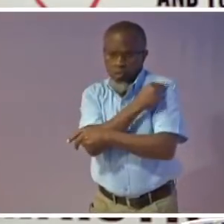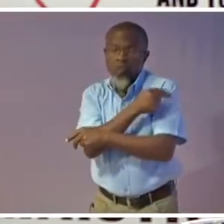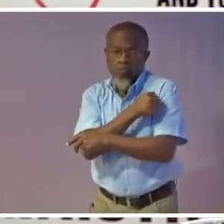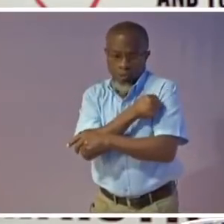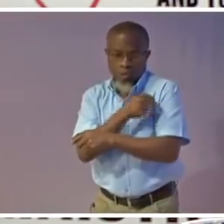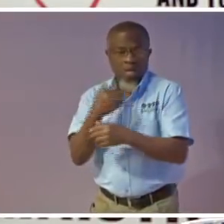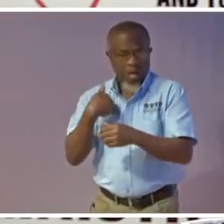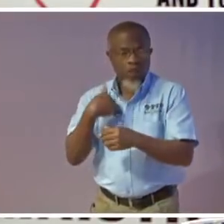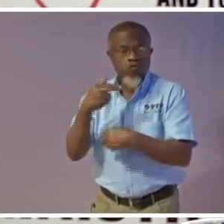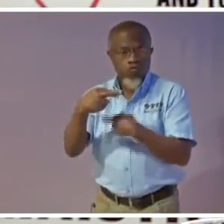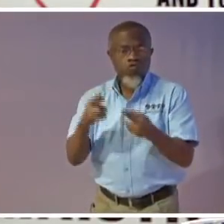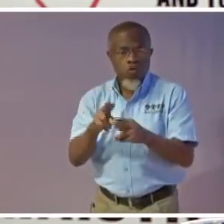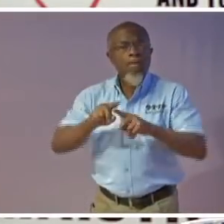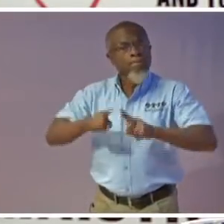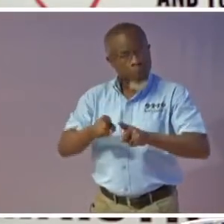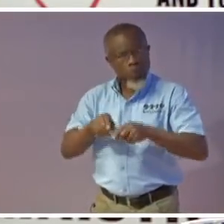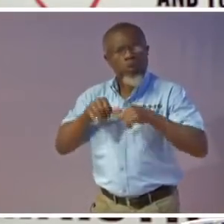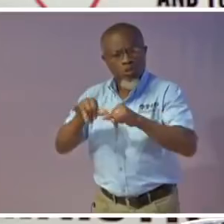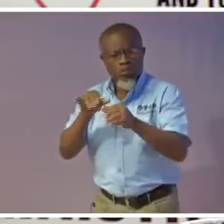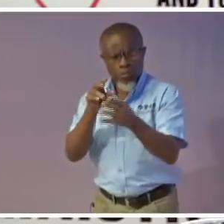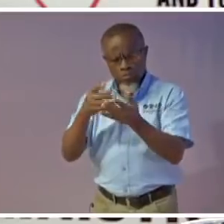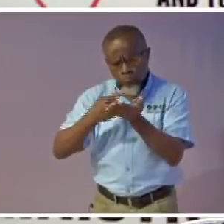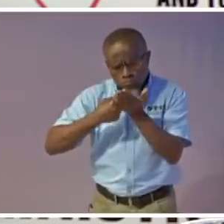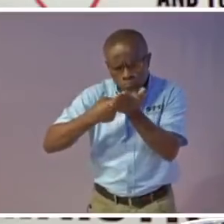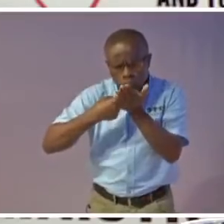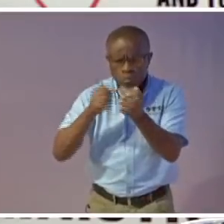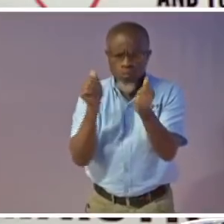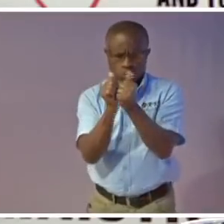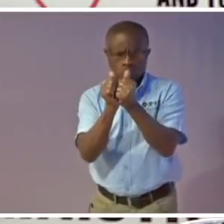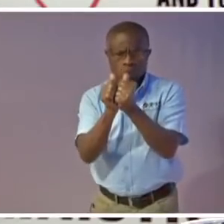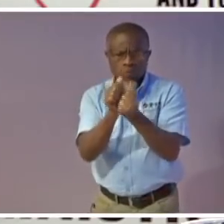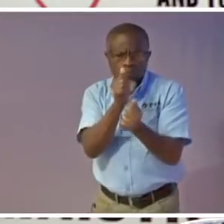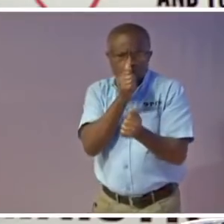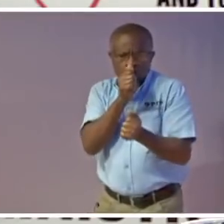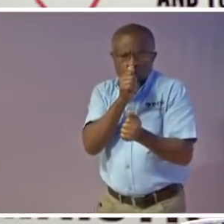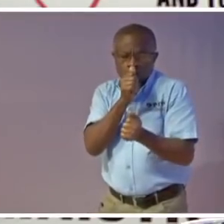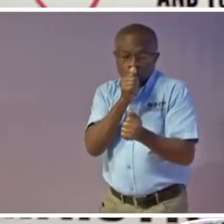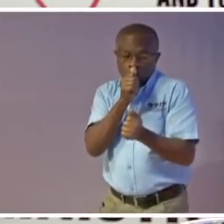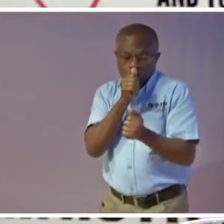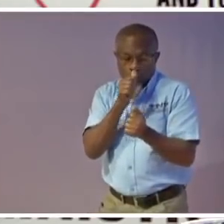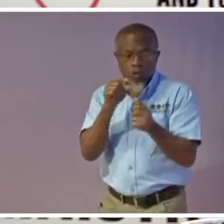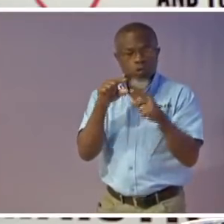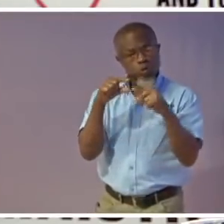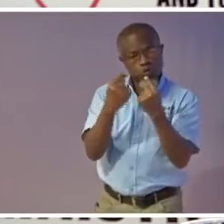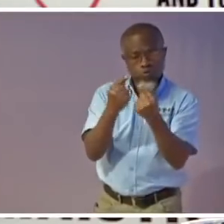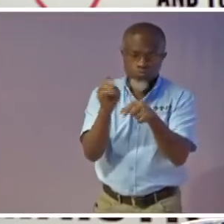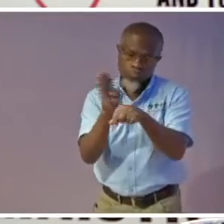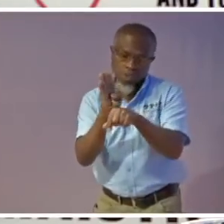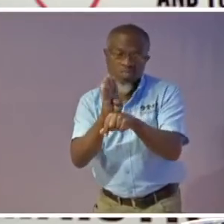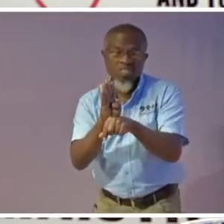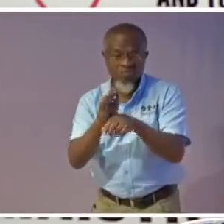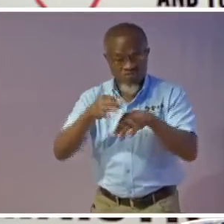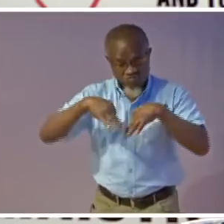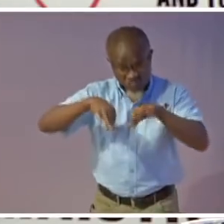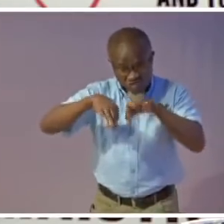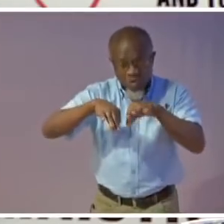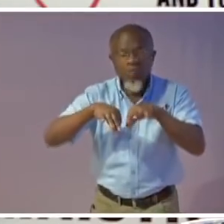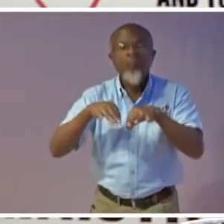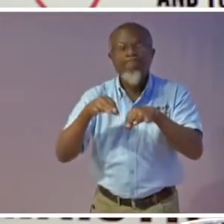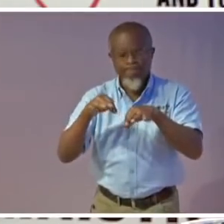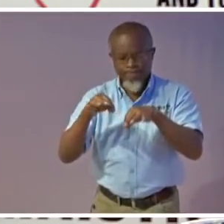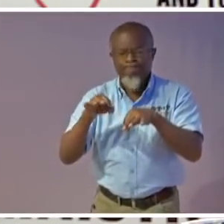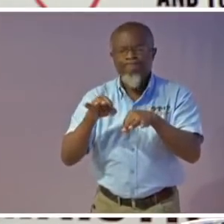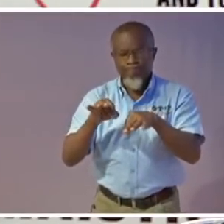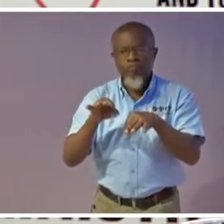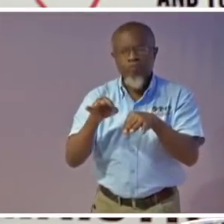with the private sector via Mr. Belgrove, who is president of the Funeral Homes Association. Thank you very much. Thank